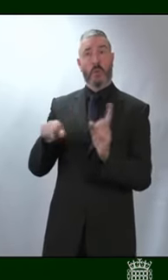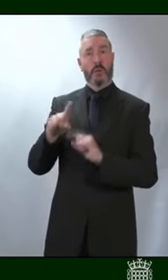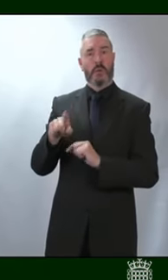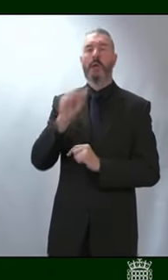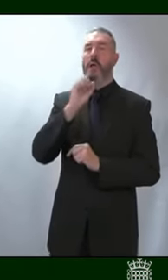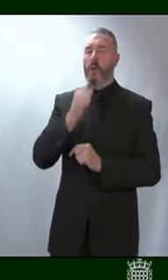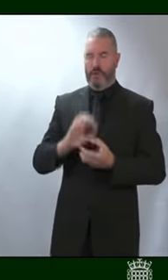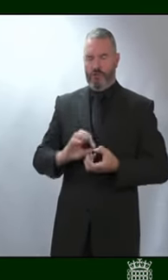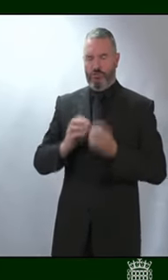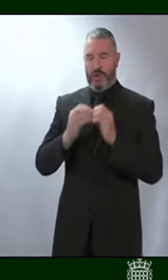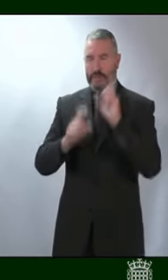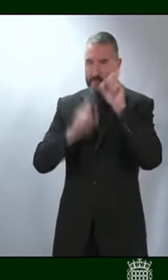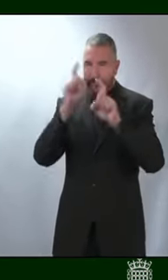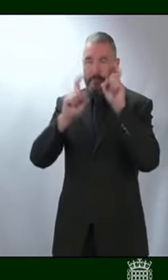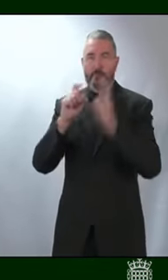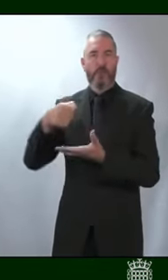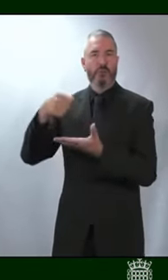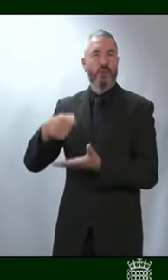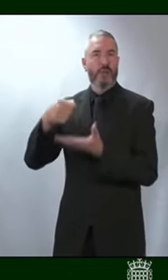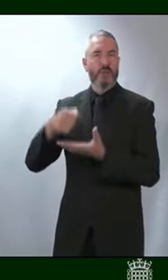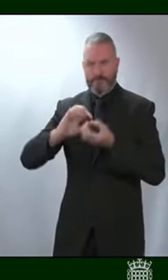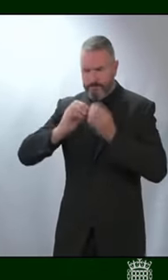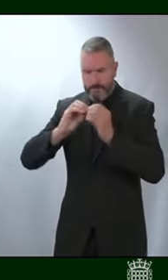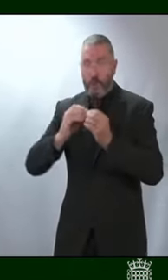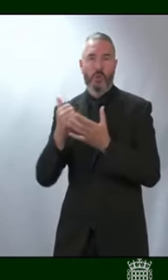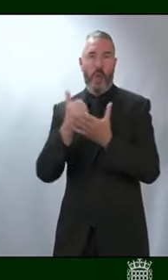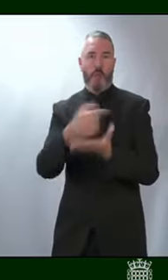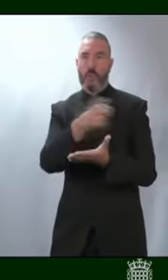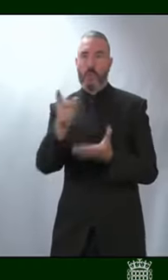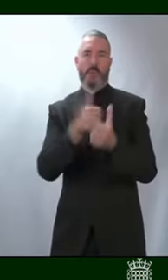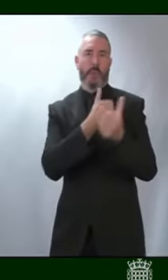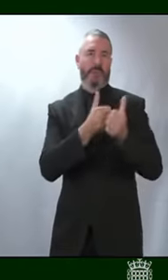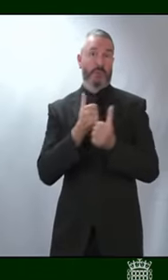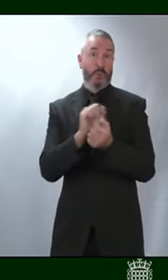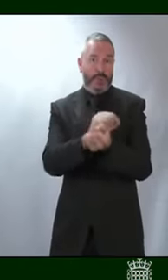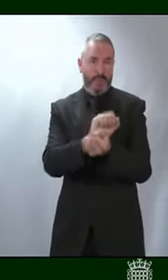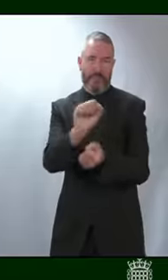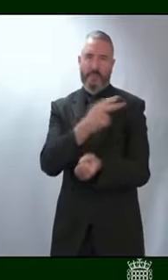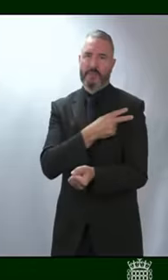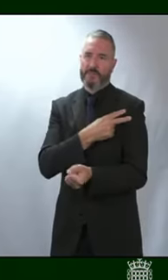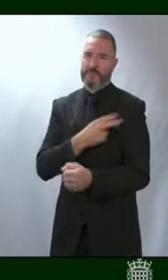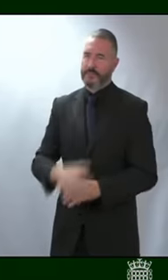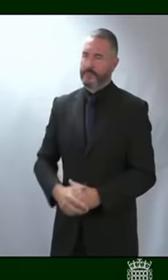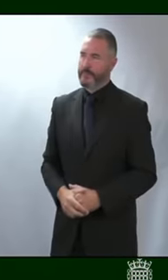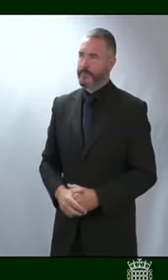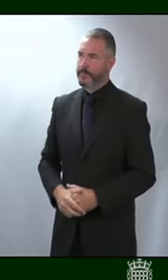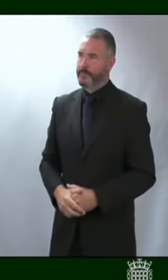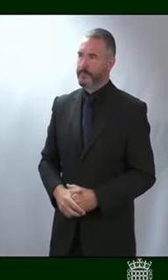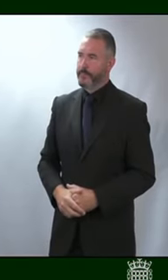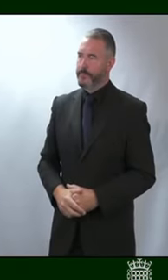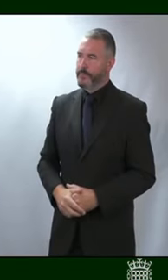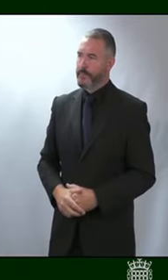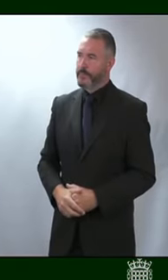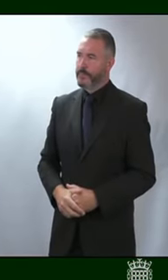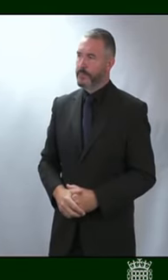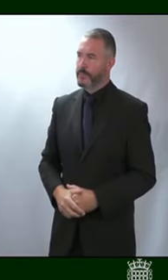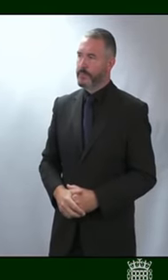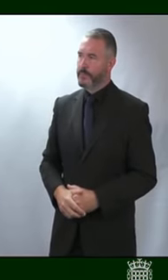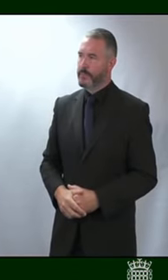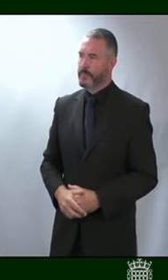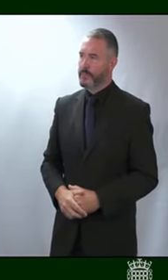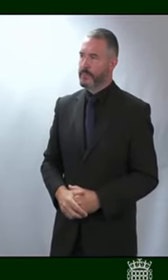creative and imaginative measures from the Chancellor to help people through this crisis. Thank you very much, Mr. Speaker. Prime